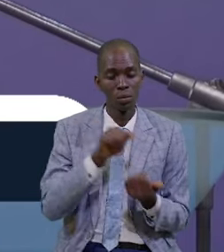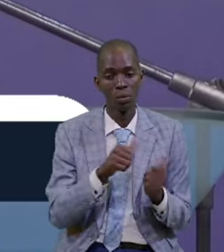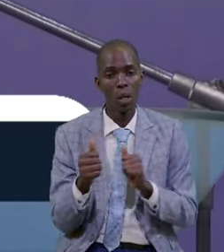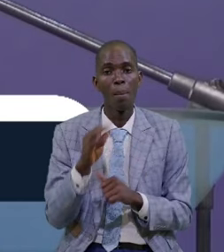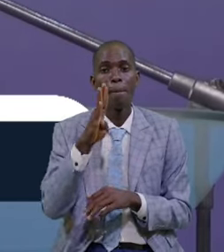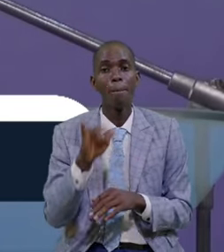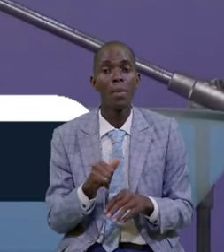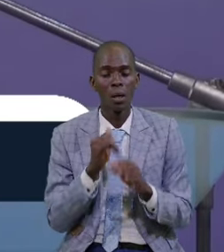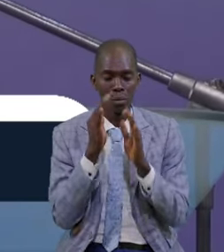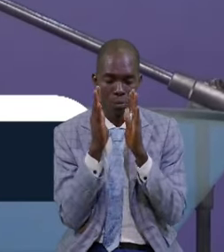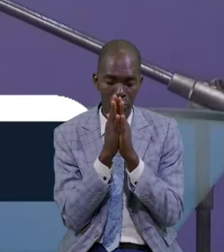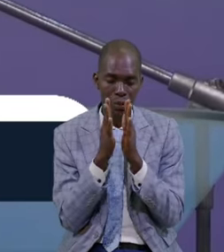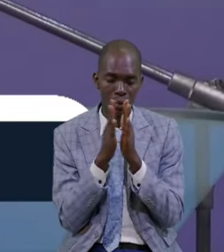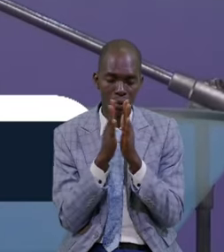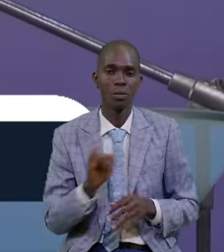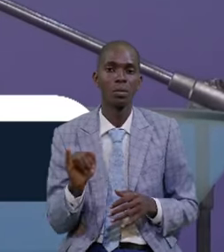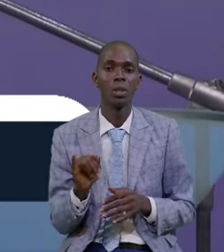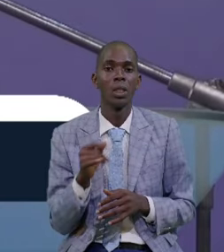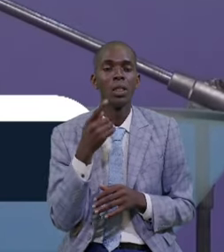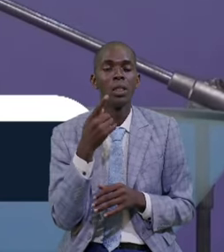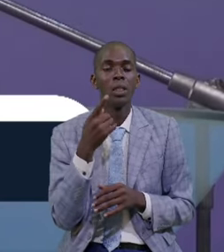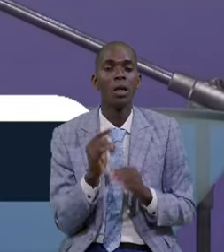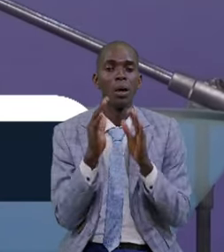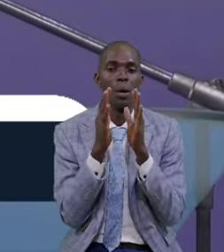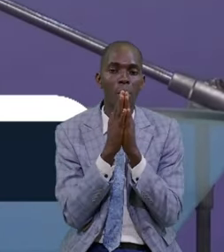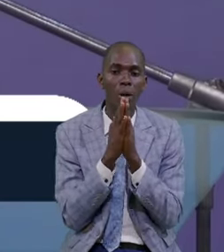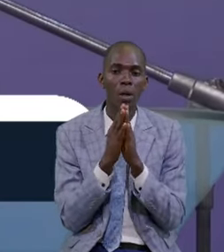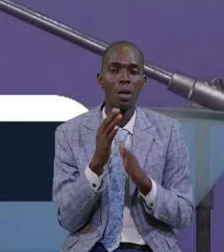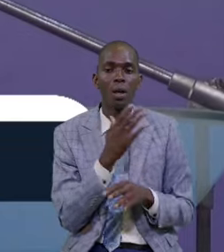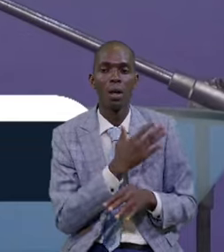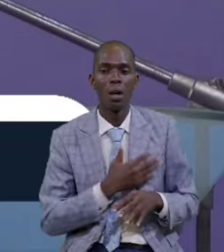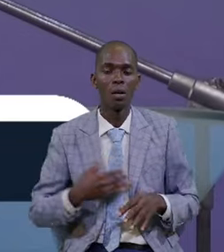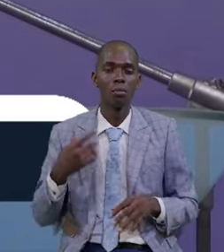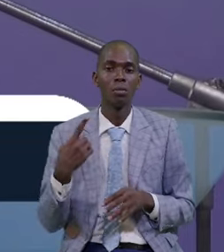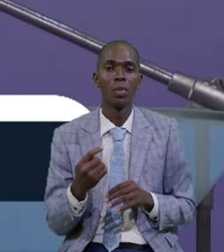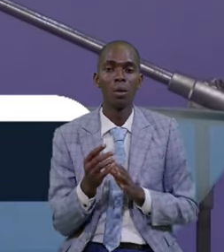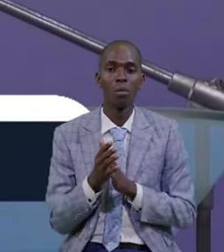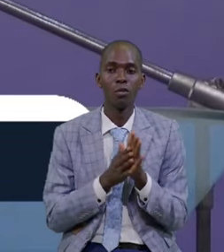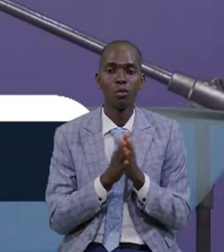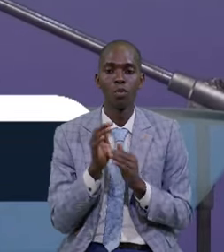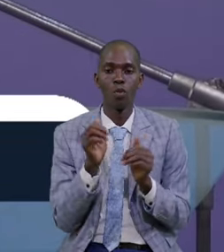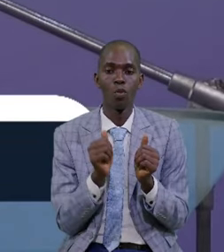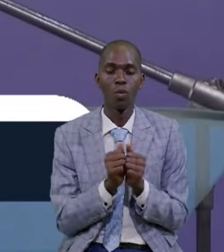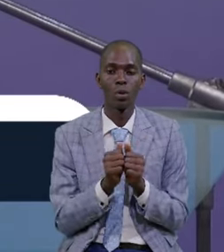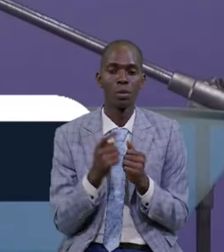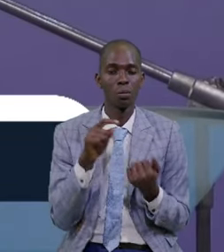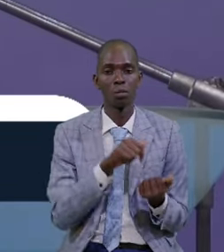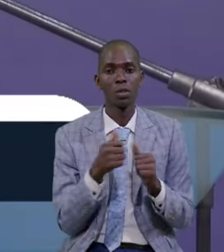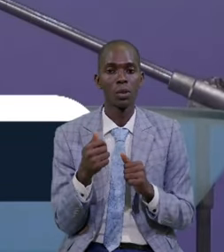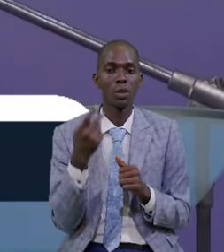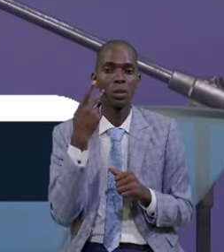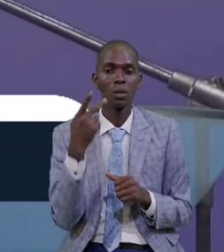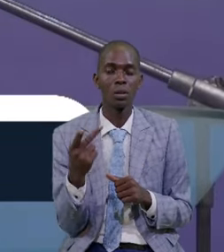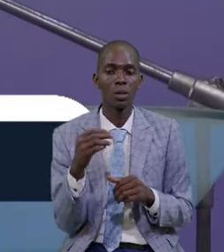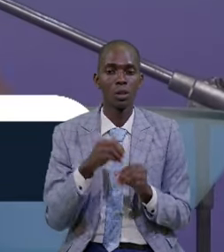by praying. The prayer and the passion. Luke